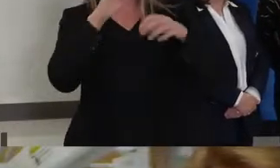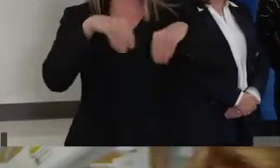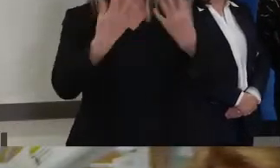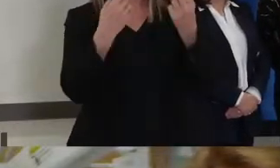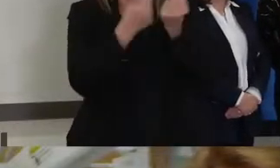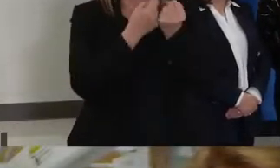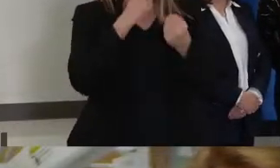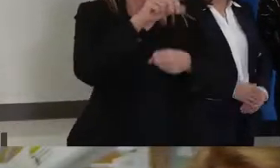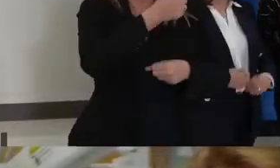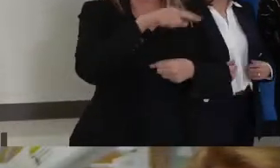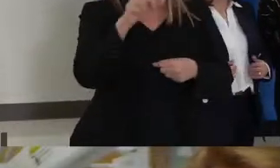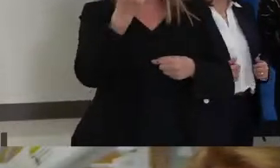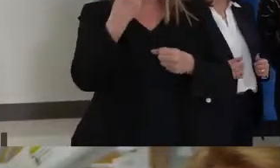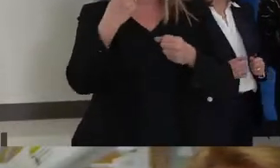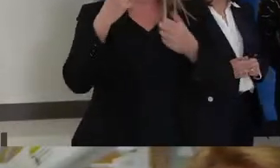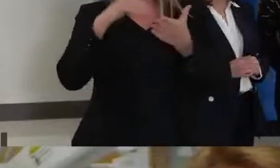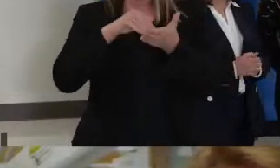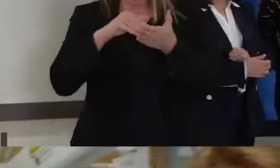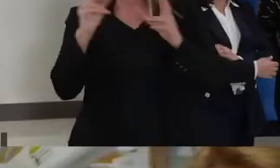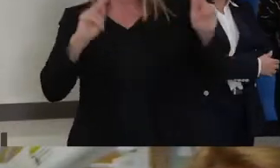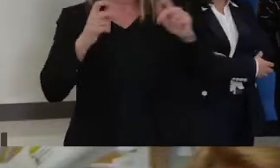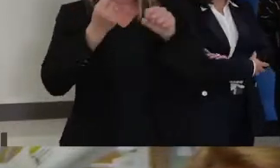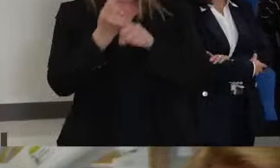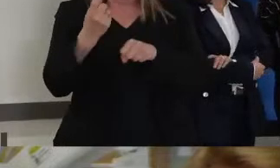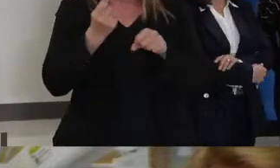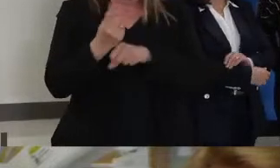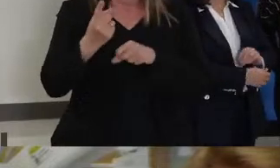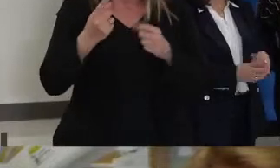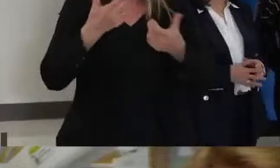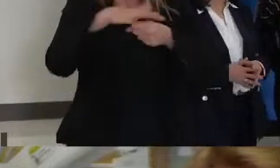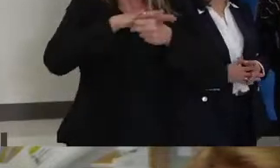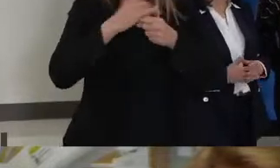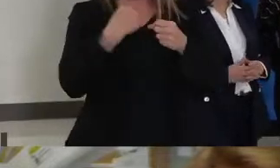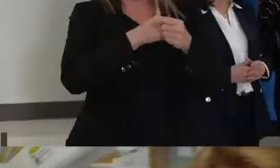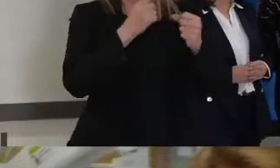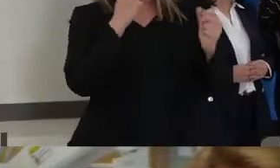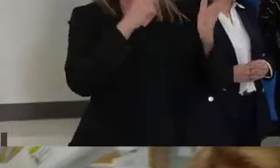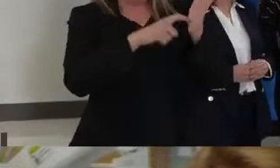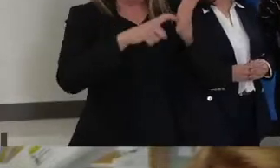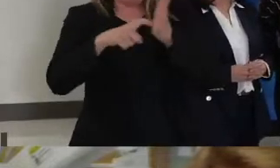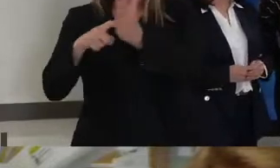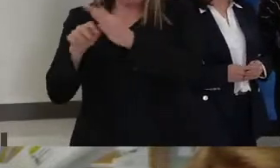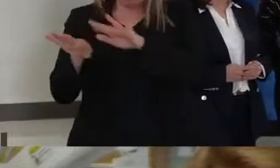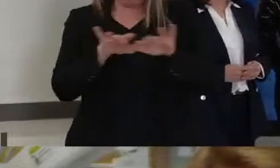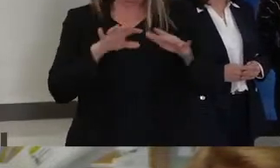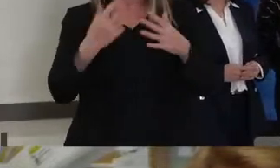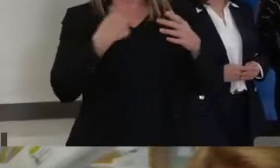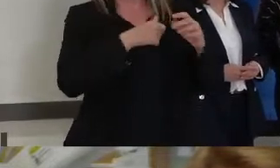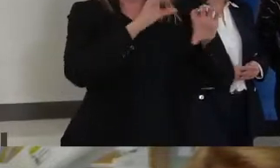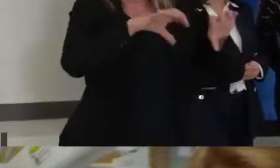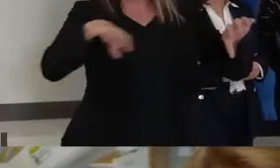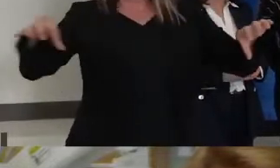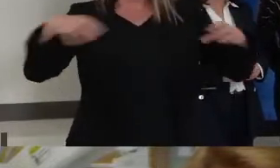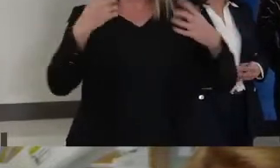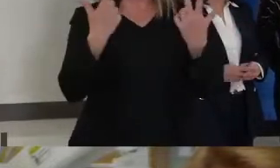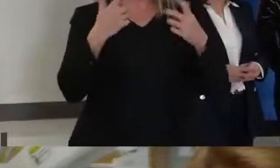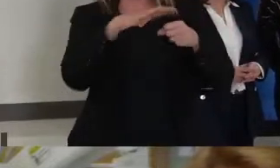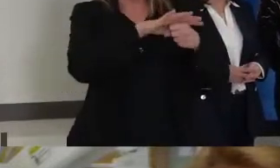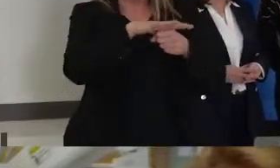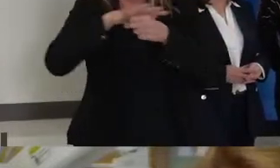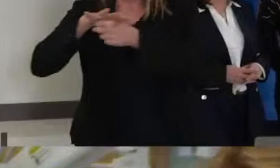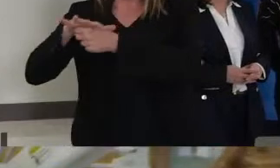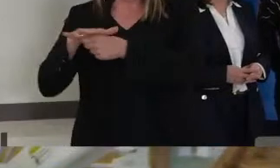12,000 individuals each and every year. We've regionally identified, so we stack these in a regional way, and that we make sure